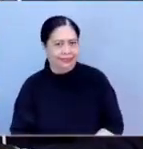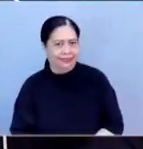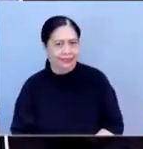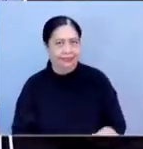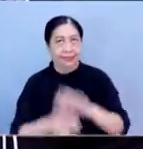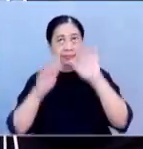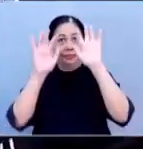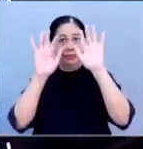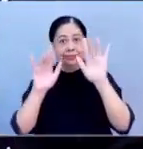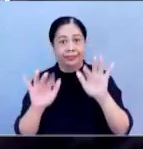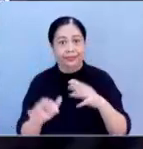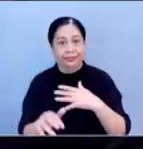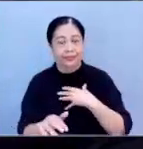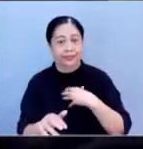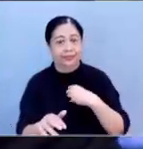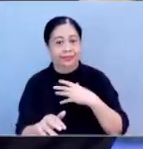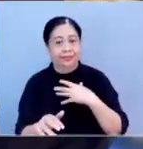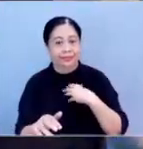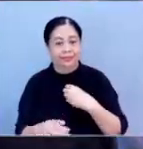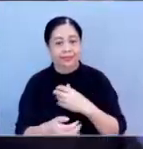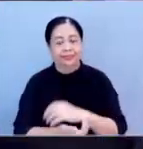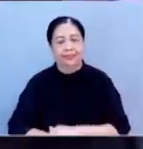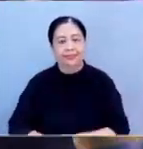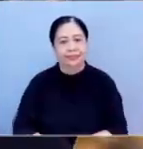Snowflakes wake on our coats,